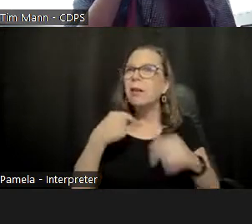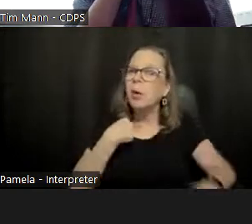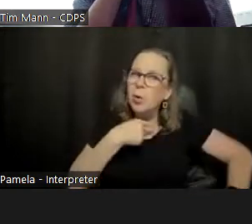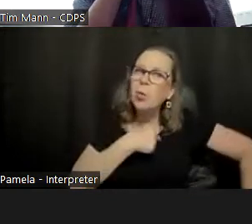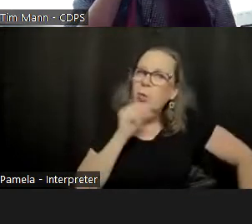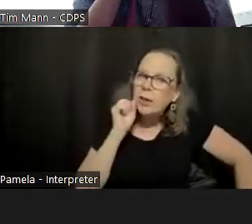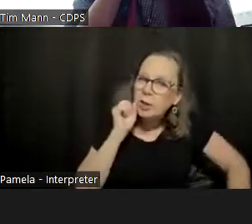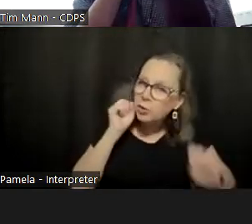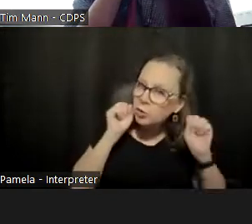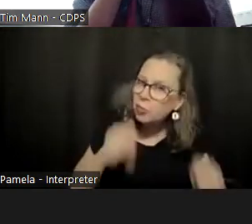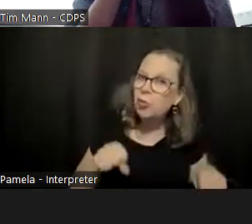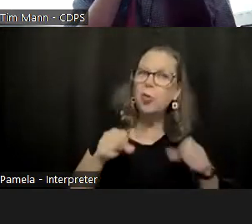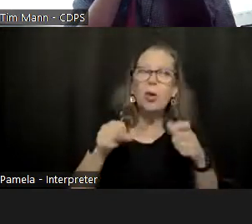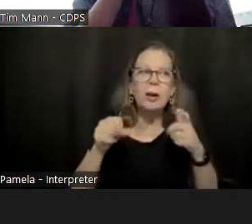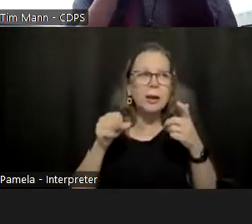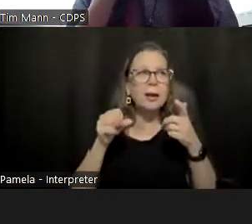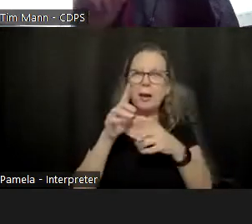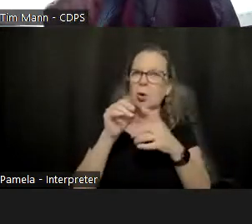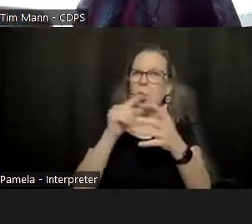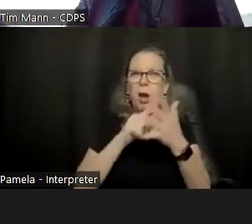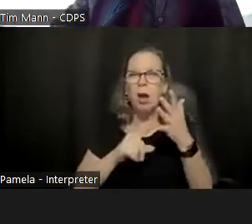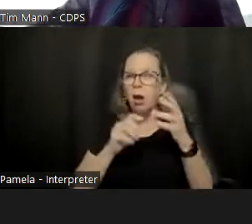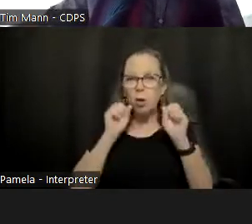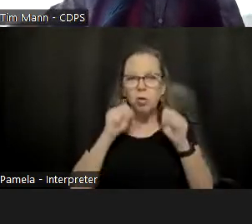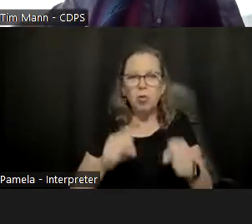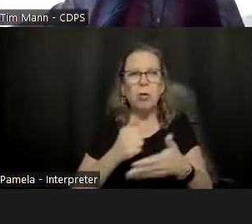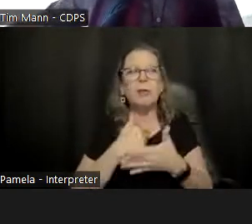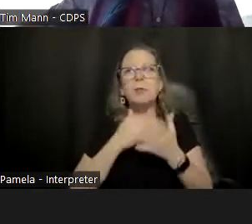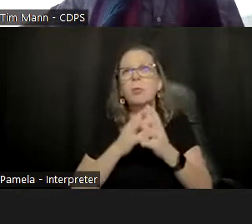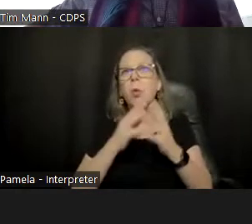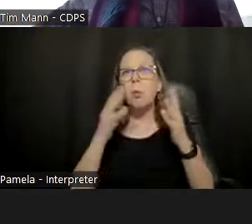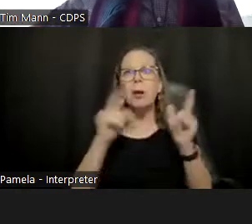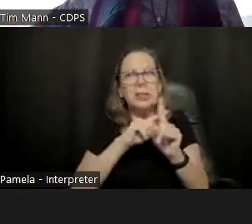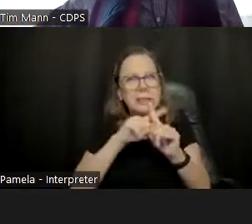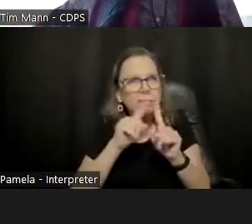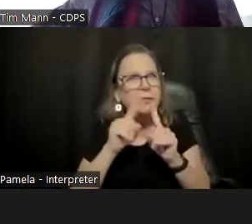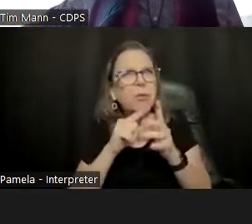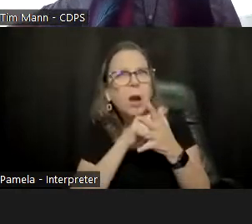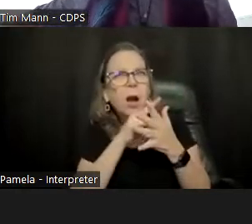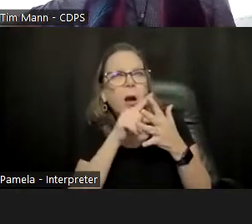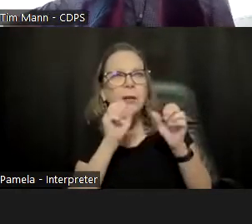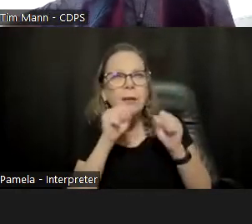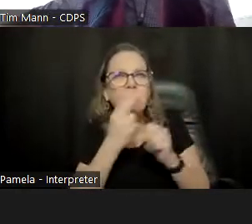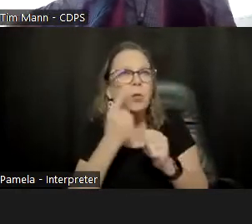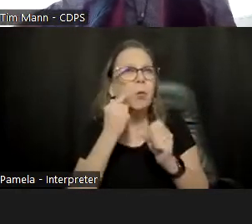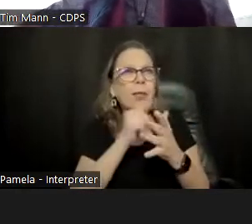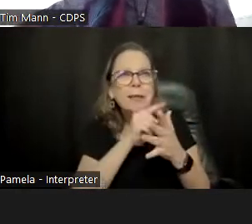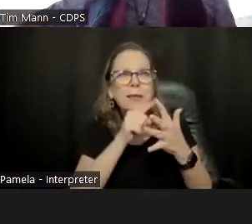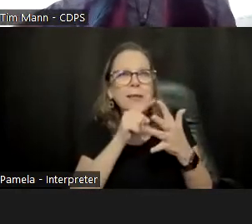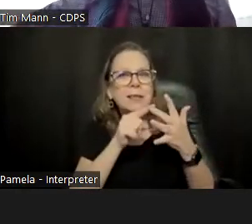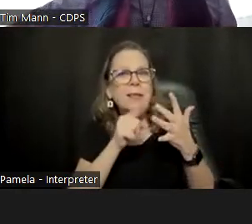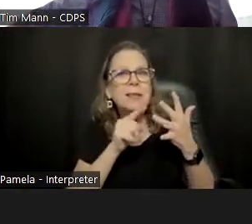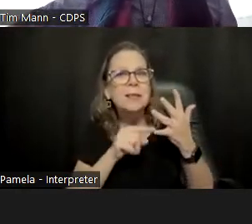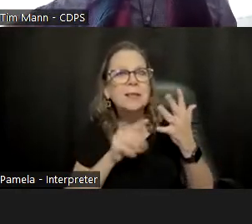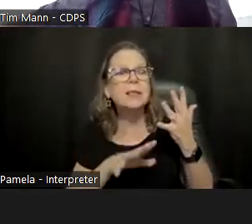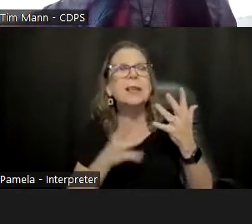in so many different ways. And so anyway, I wanted to bring that up. And with that, I would like to see if